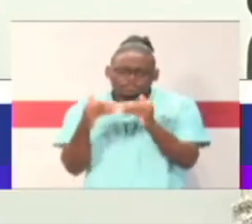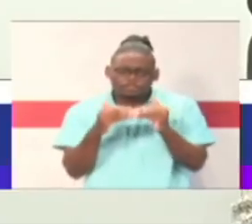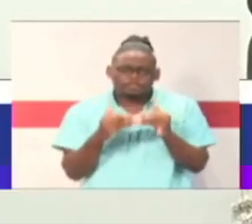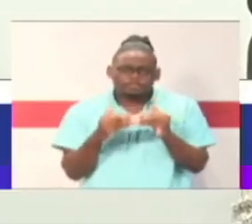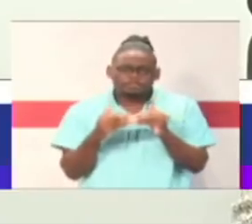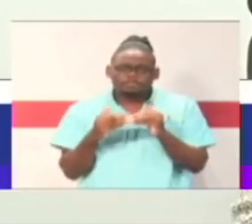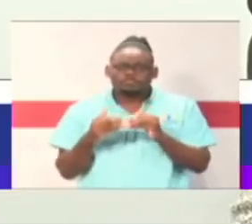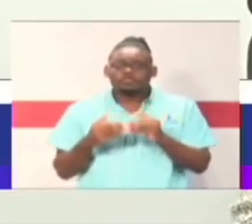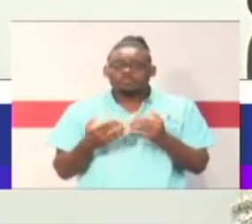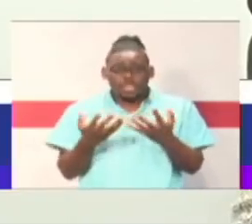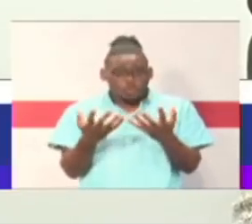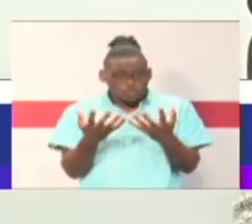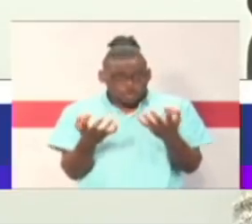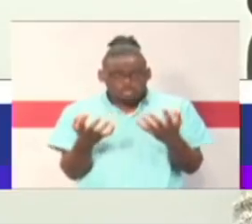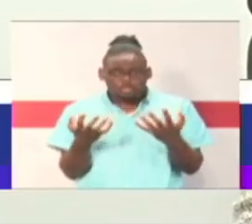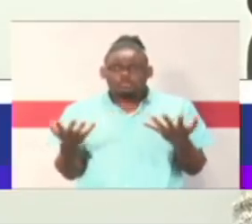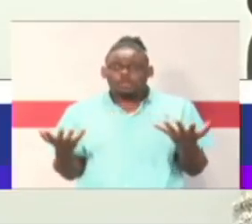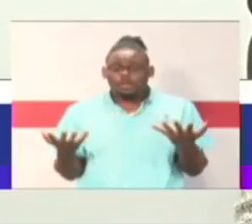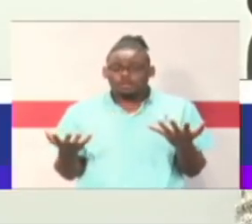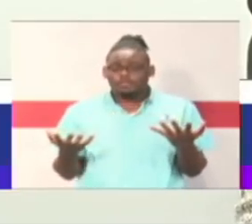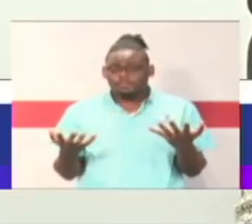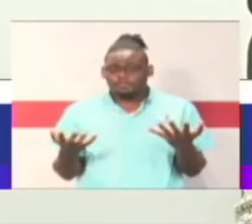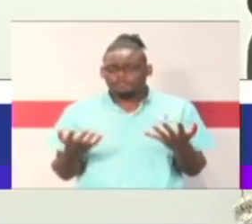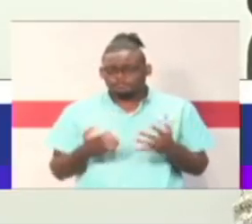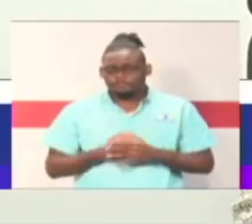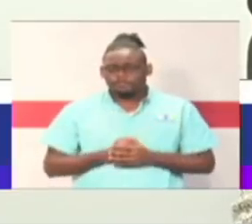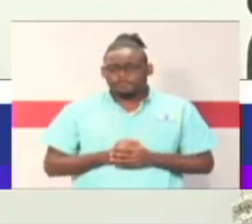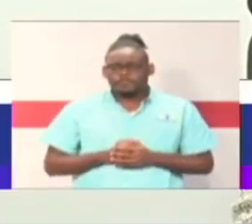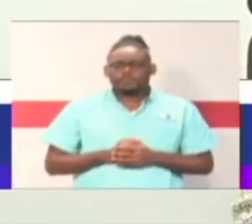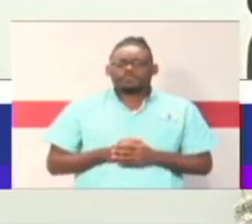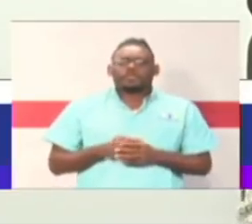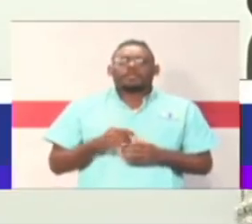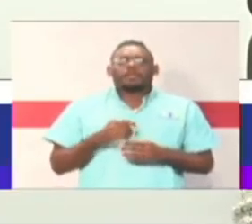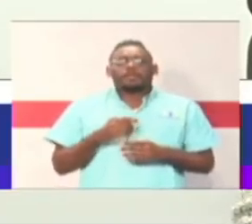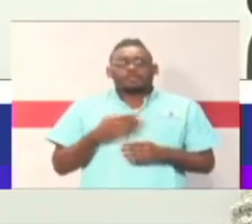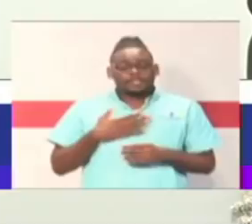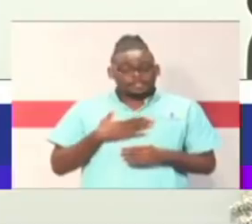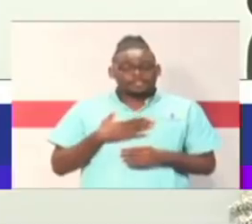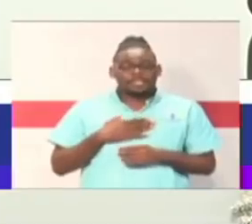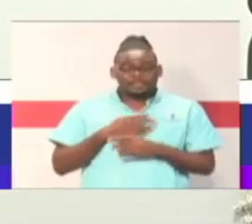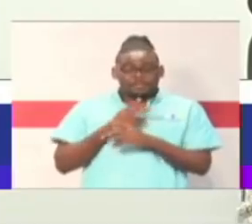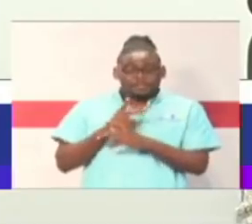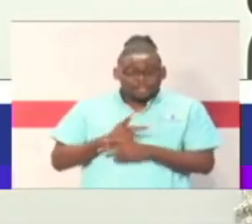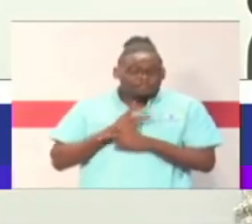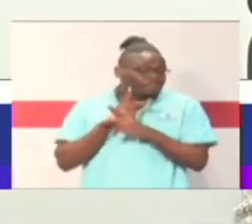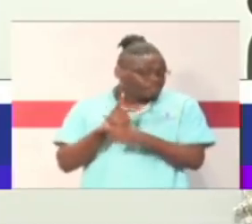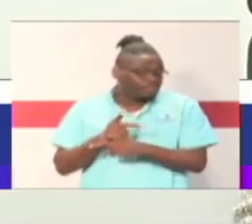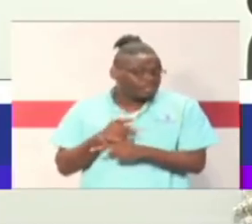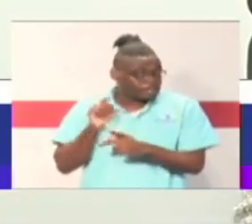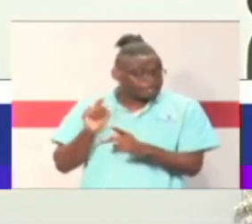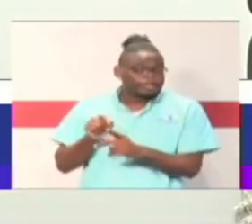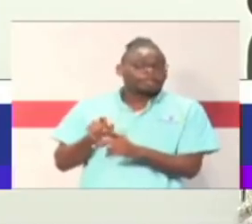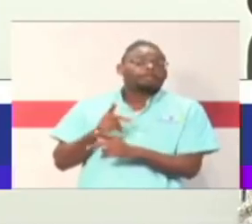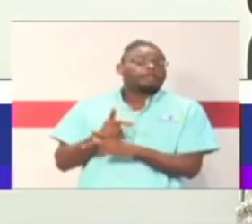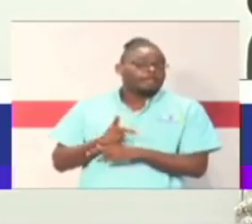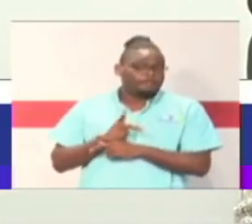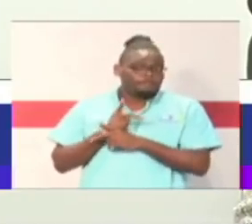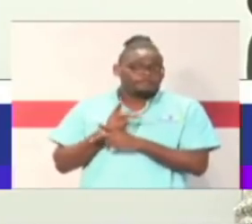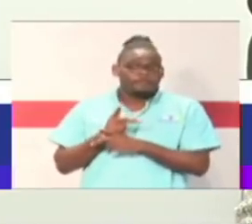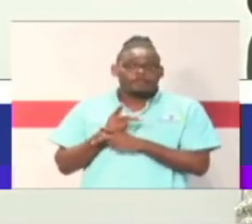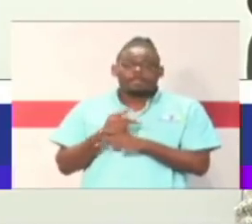to be very cautious, and out of an abundance of caution, we tend to continue to manage our hospital